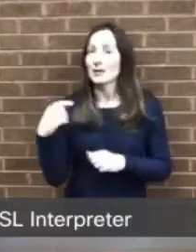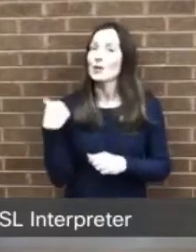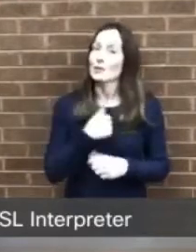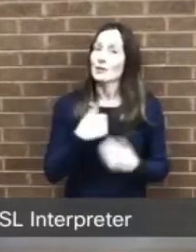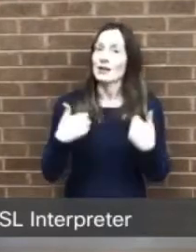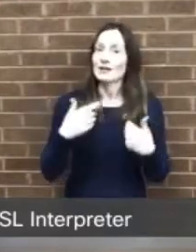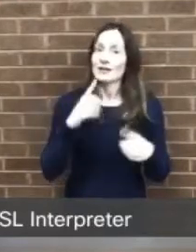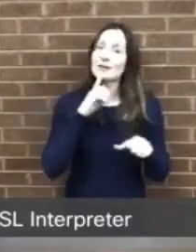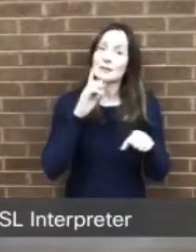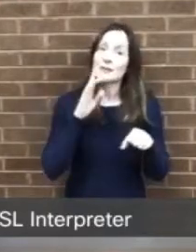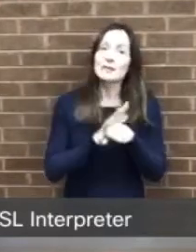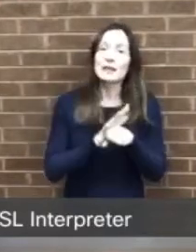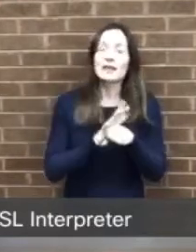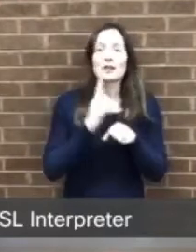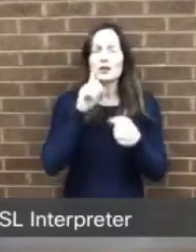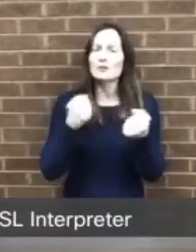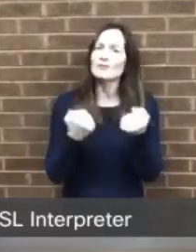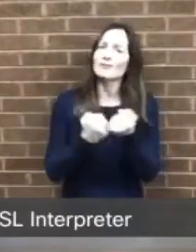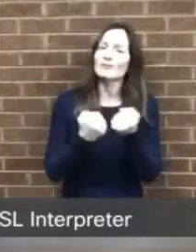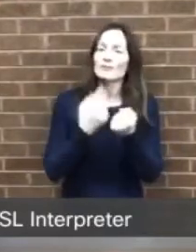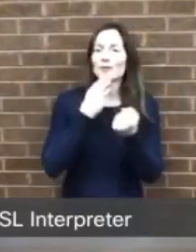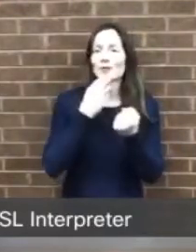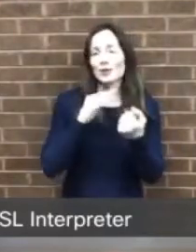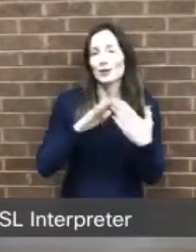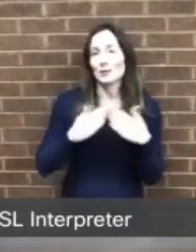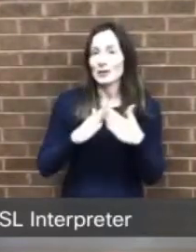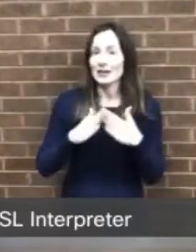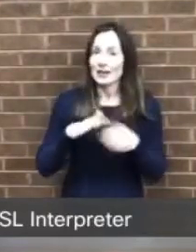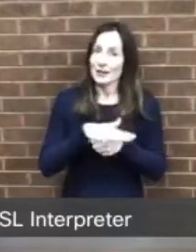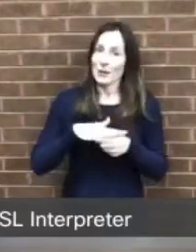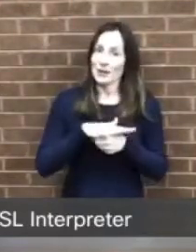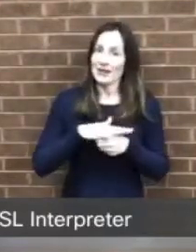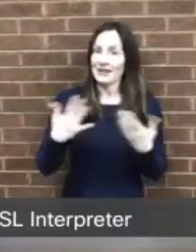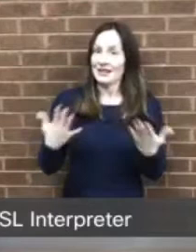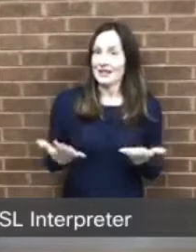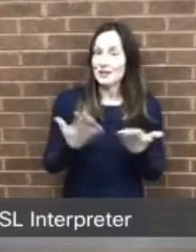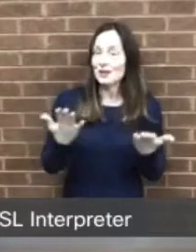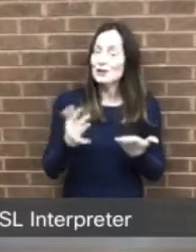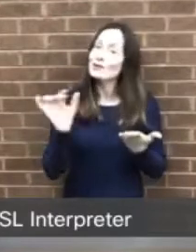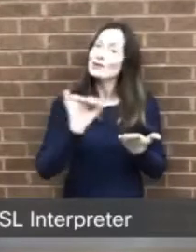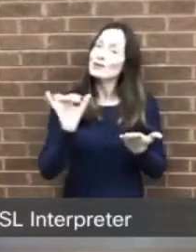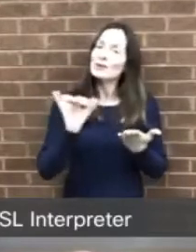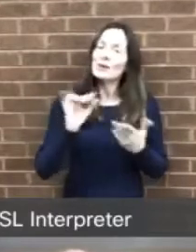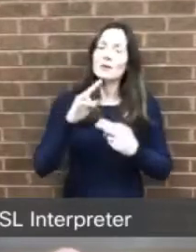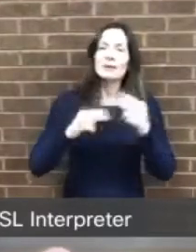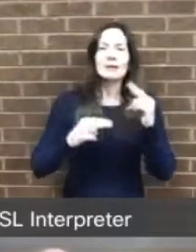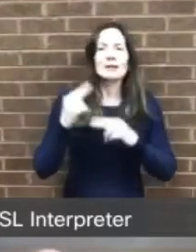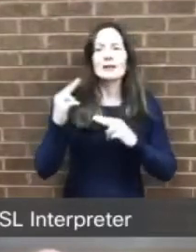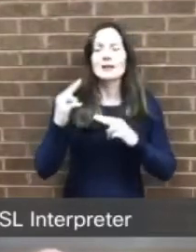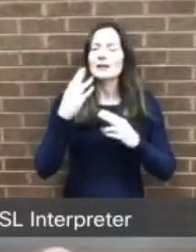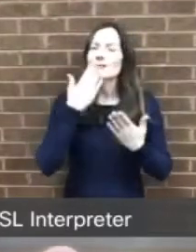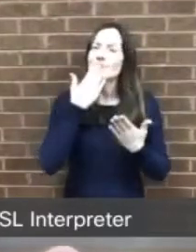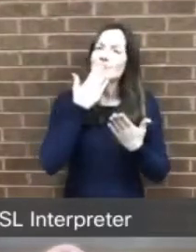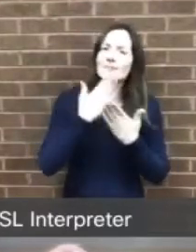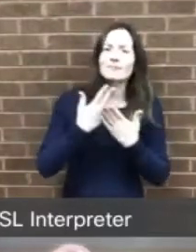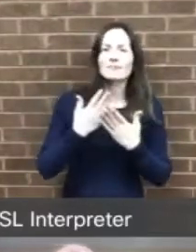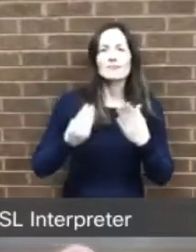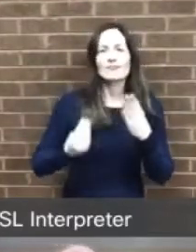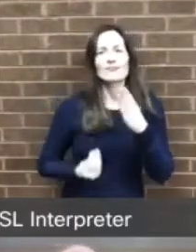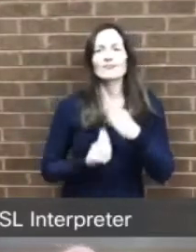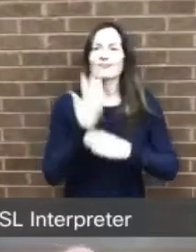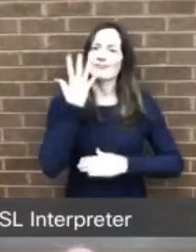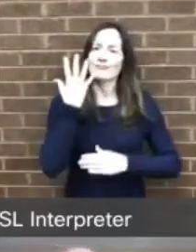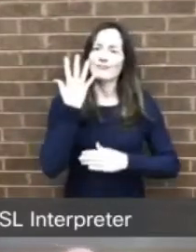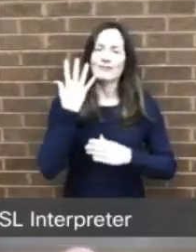of our locally and building a vibrant Jewish future in Howard County and around the world and in Israel. Through